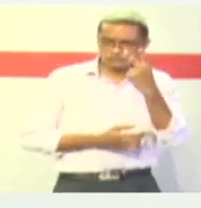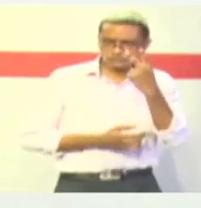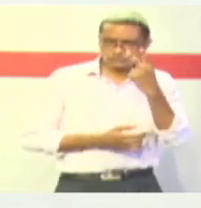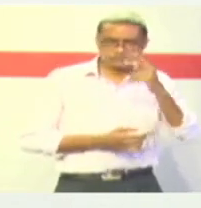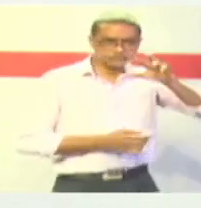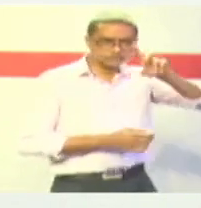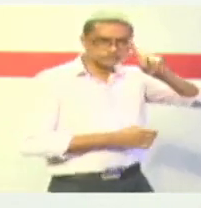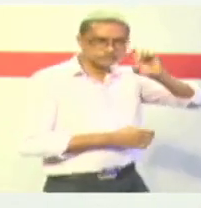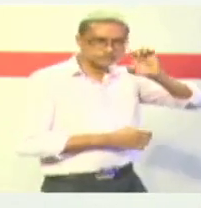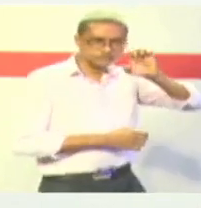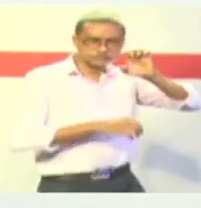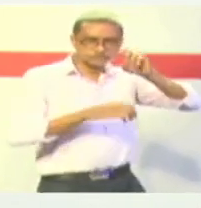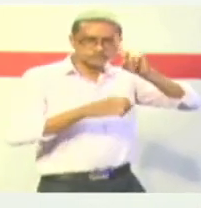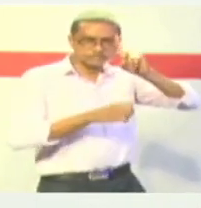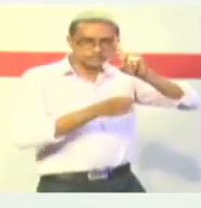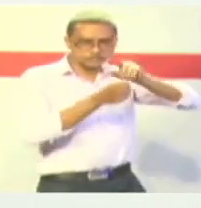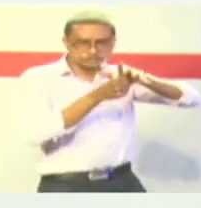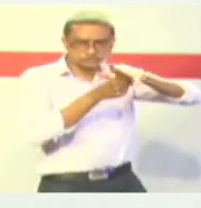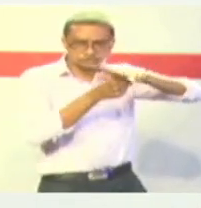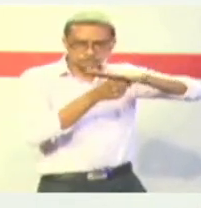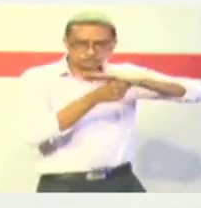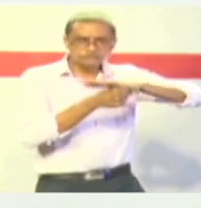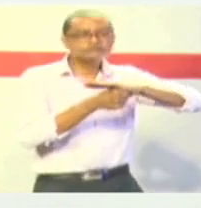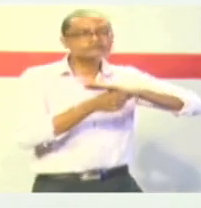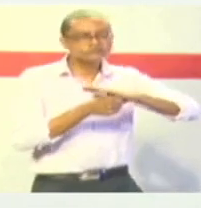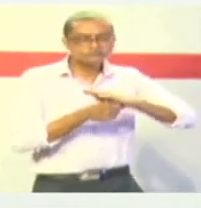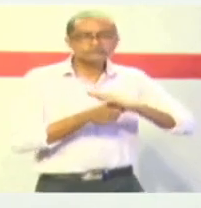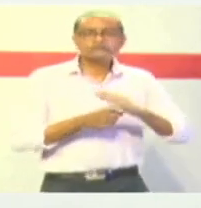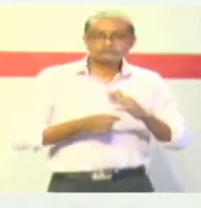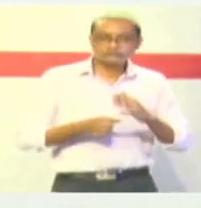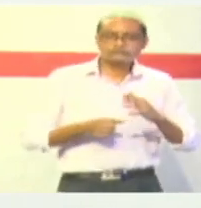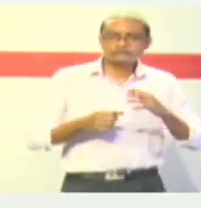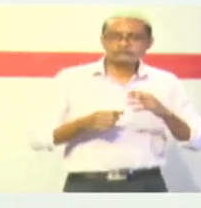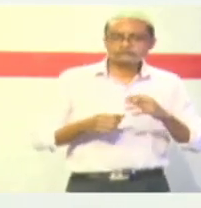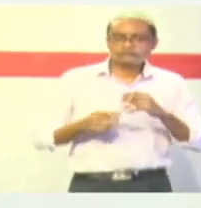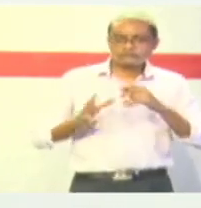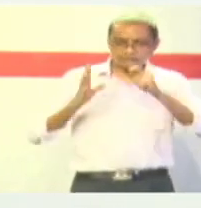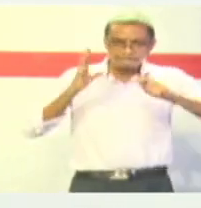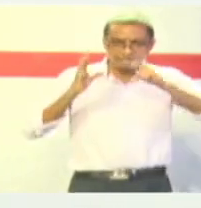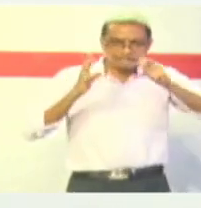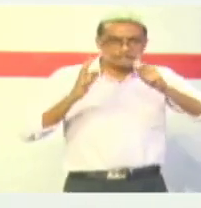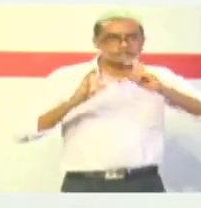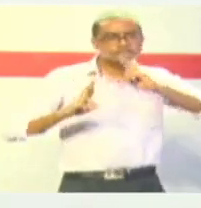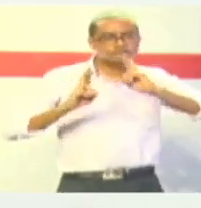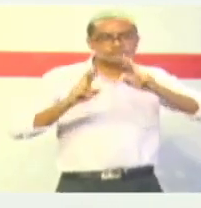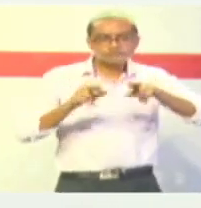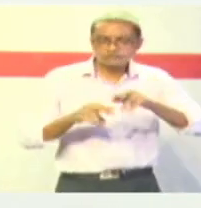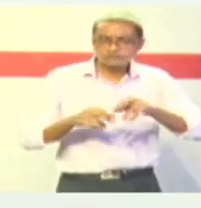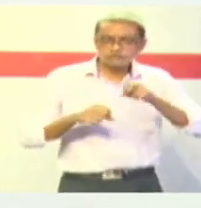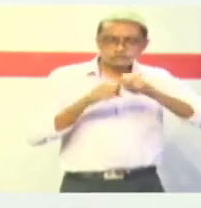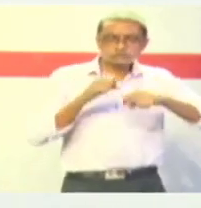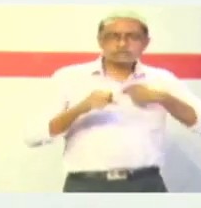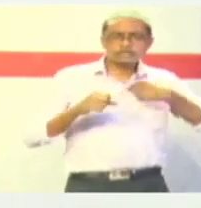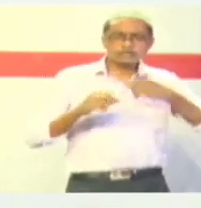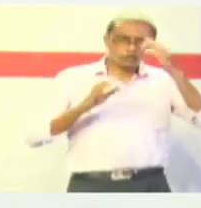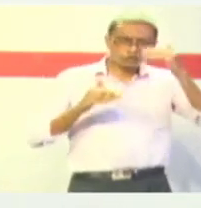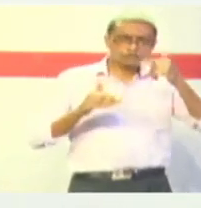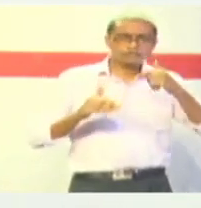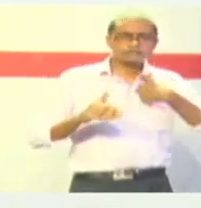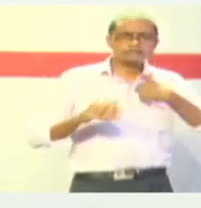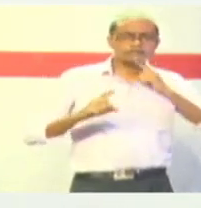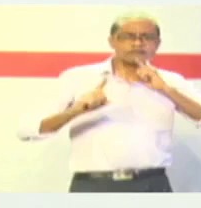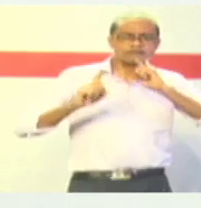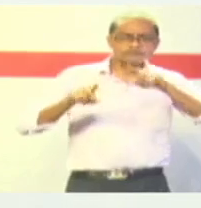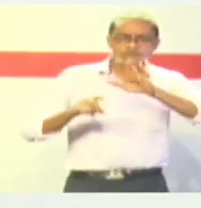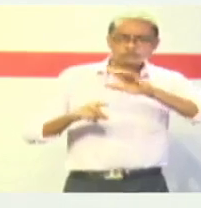cases of Delta variant related deaths that have been reported in the media so far. out of the lot. So hopefully that answers the questions related to the